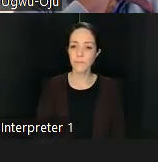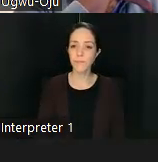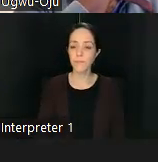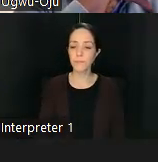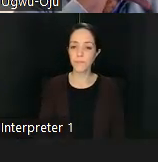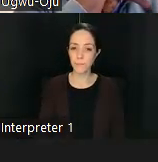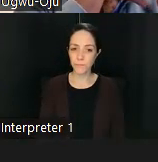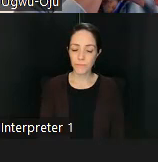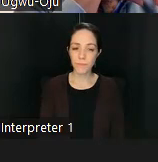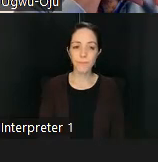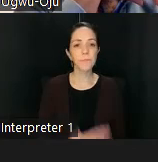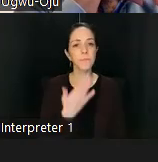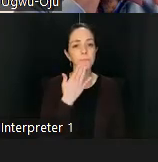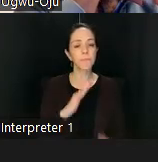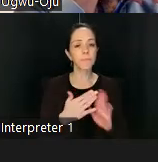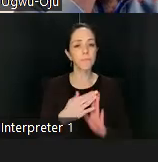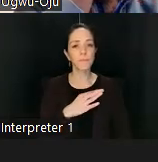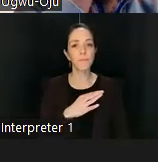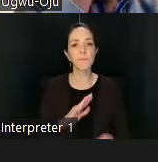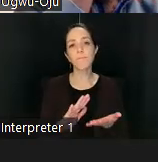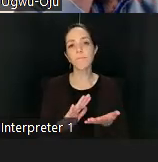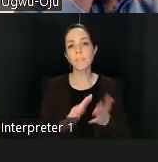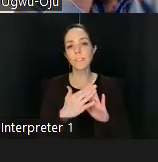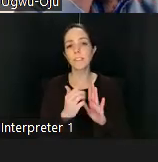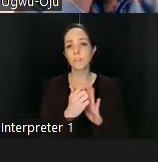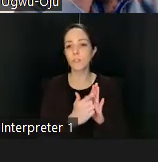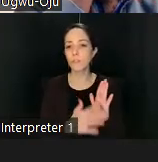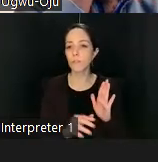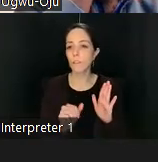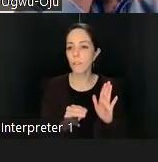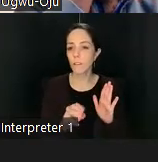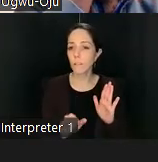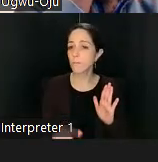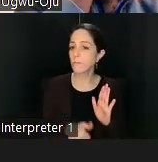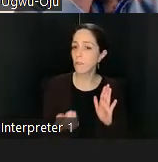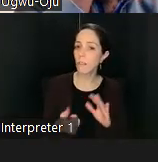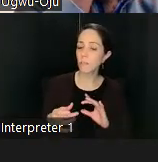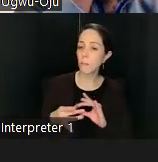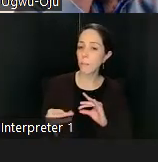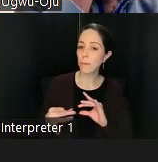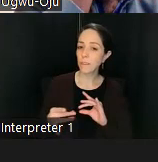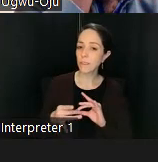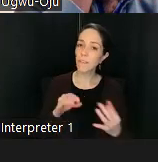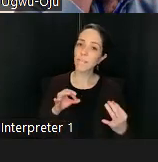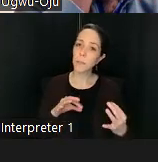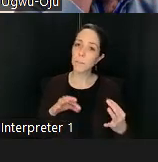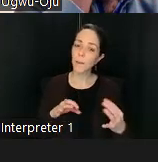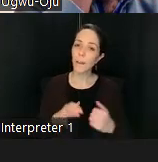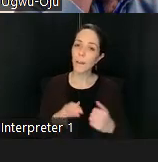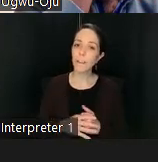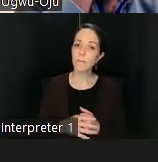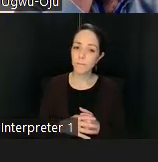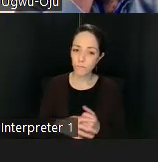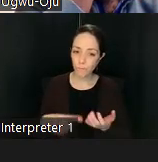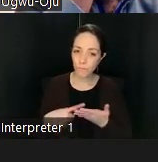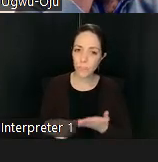Deputy City Attorney Ames. Do we have any other comments, feedback,